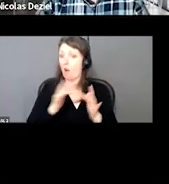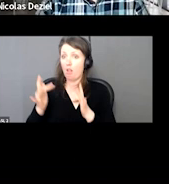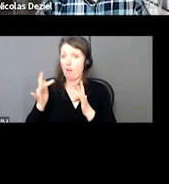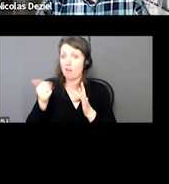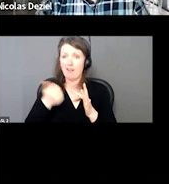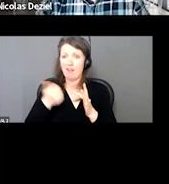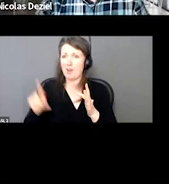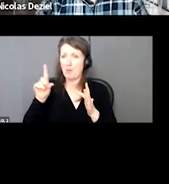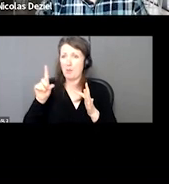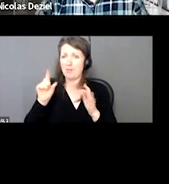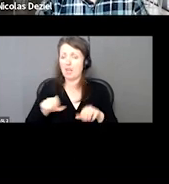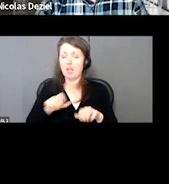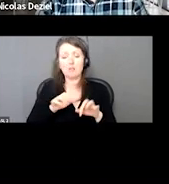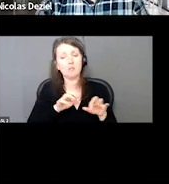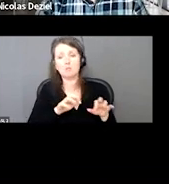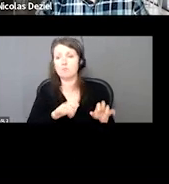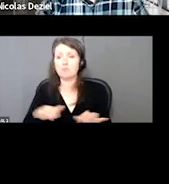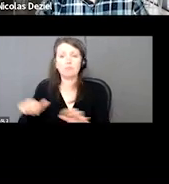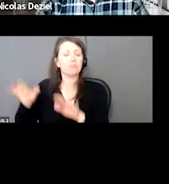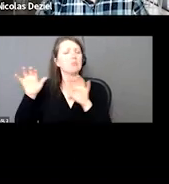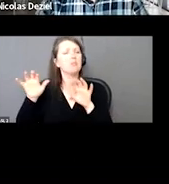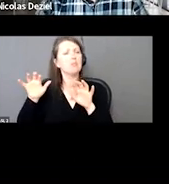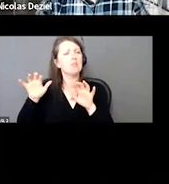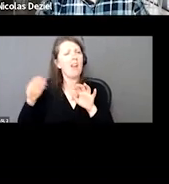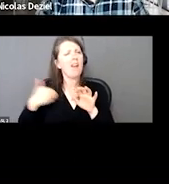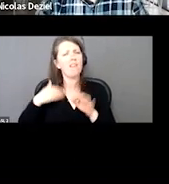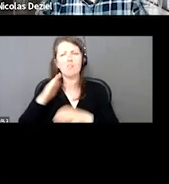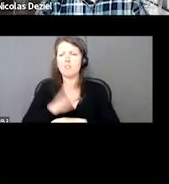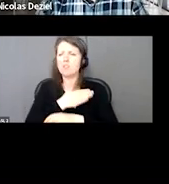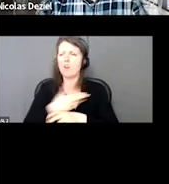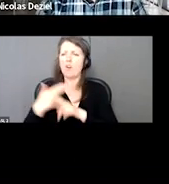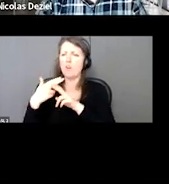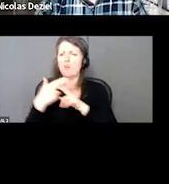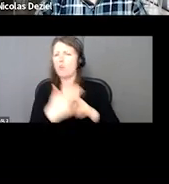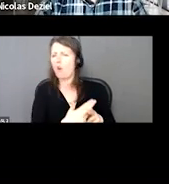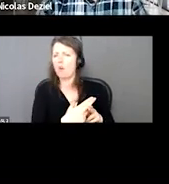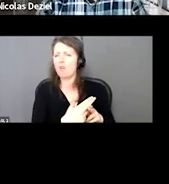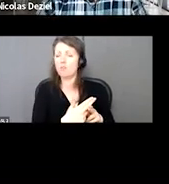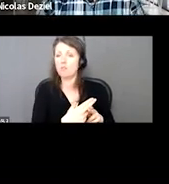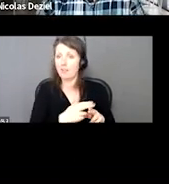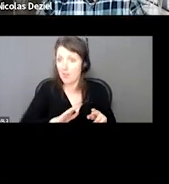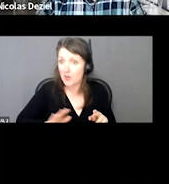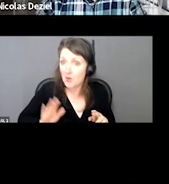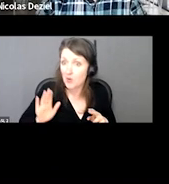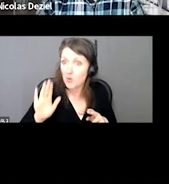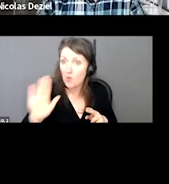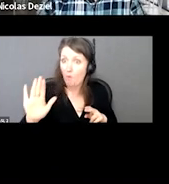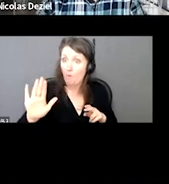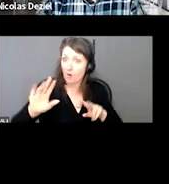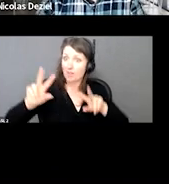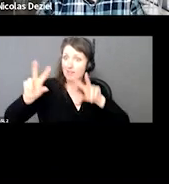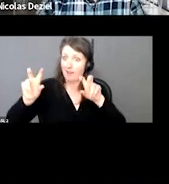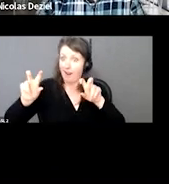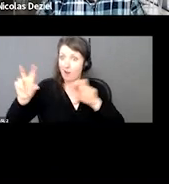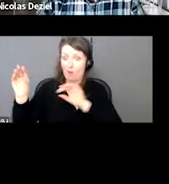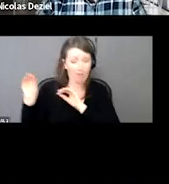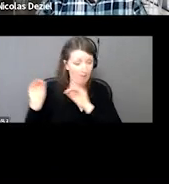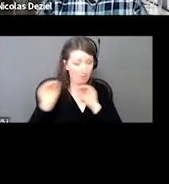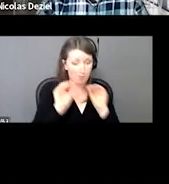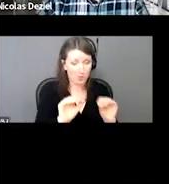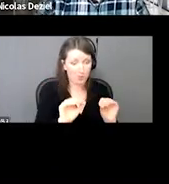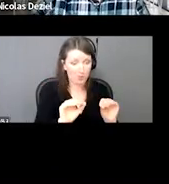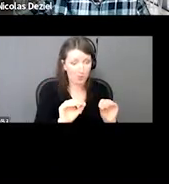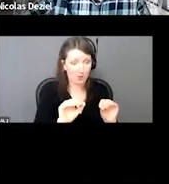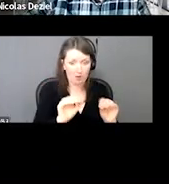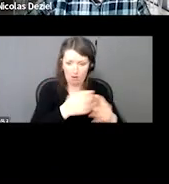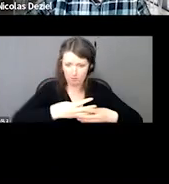such and such a name? And if so, they're going to find your work because you protected it with a certificate. So it's going to deter